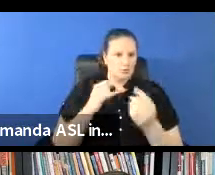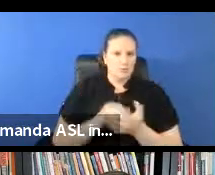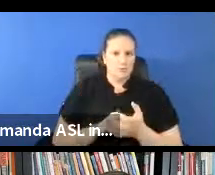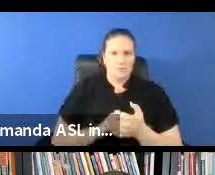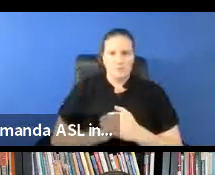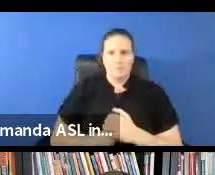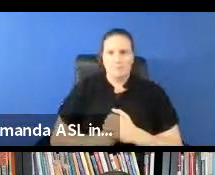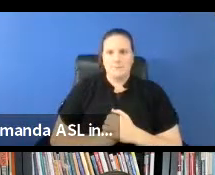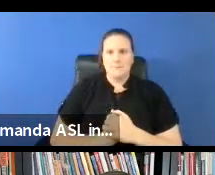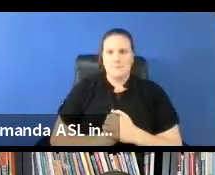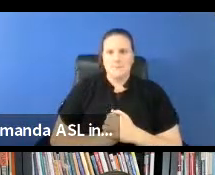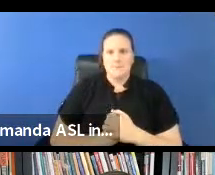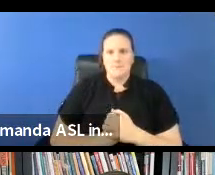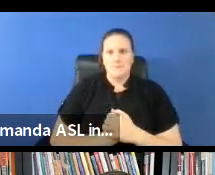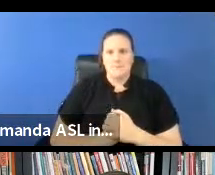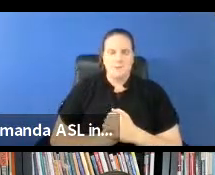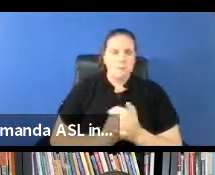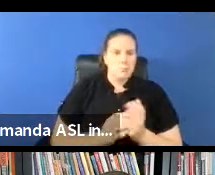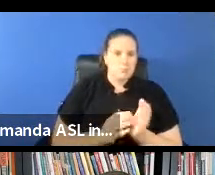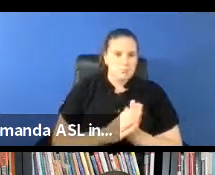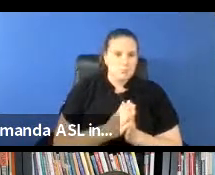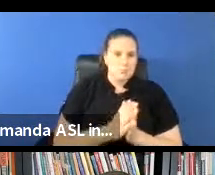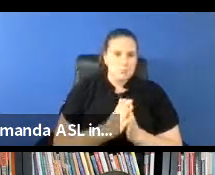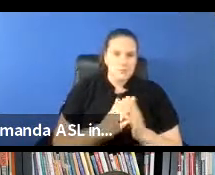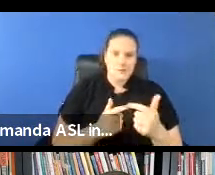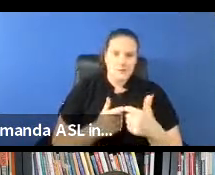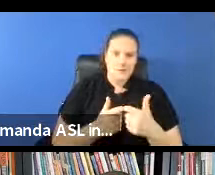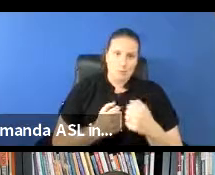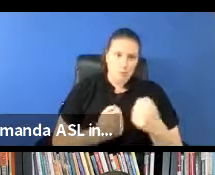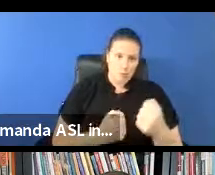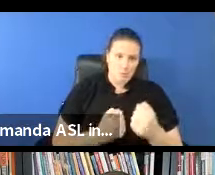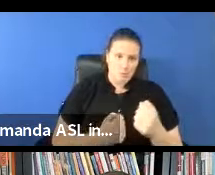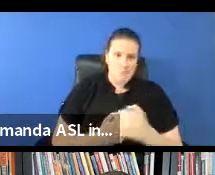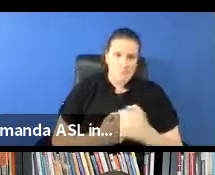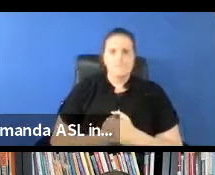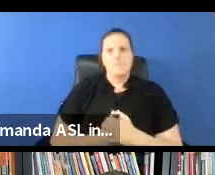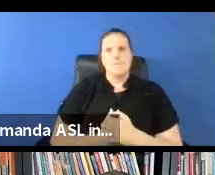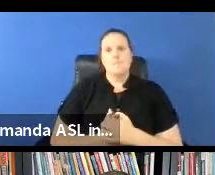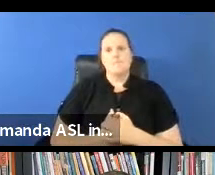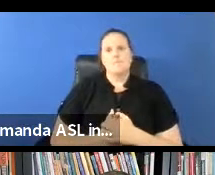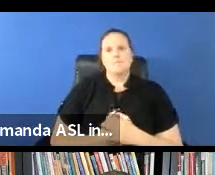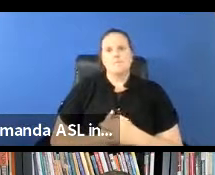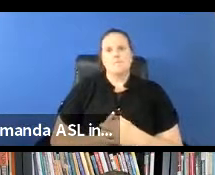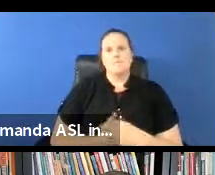some things like that to incentivize electric vehicles?